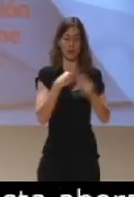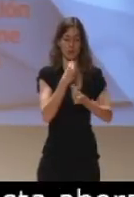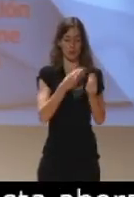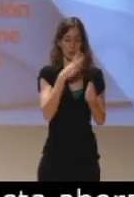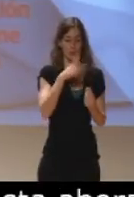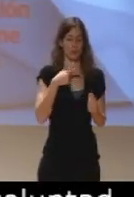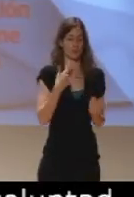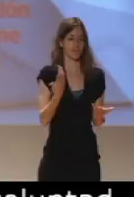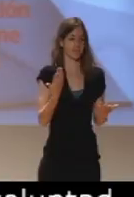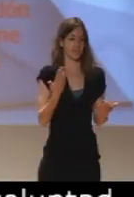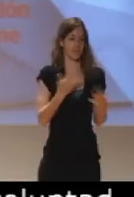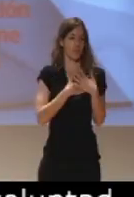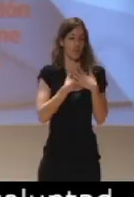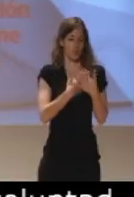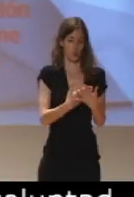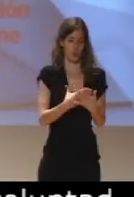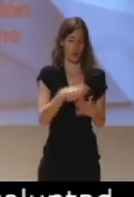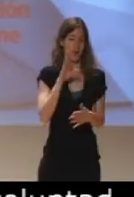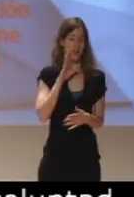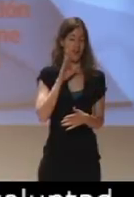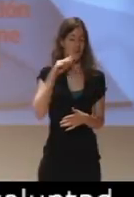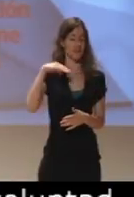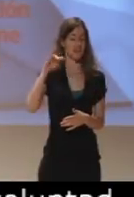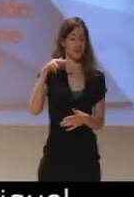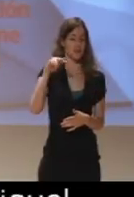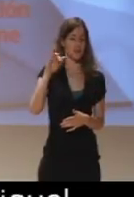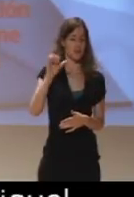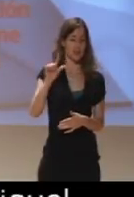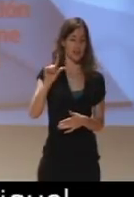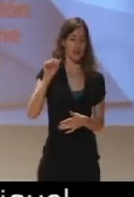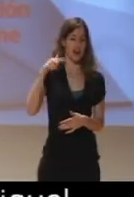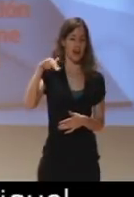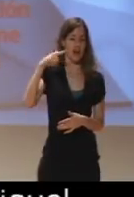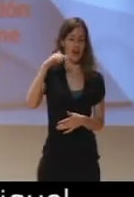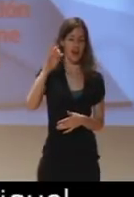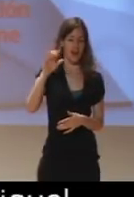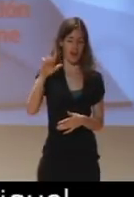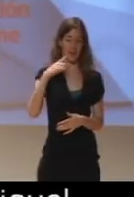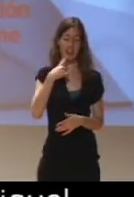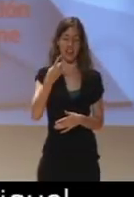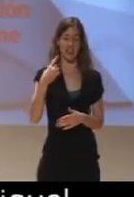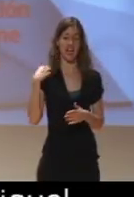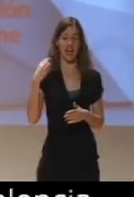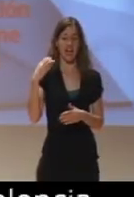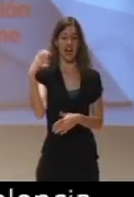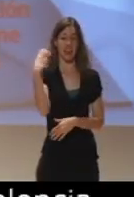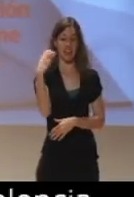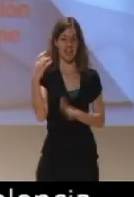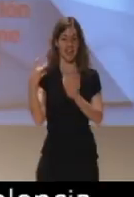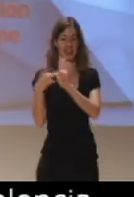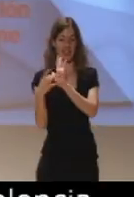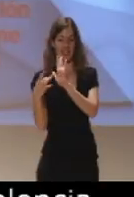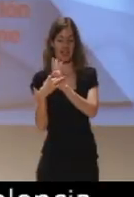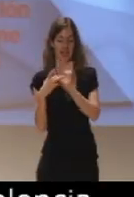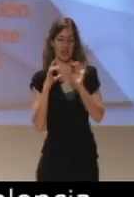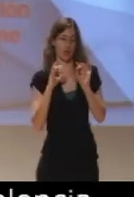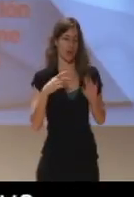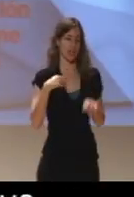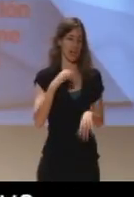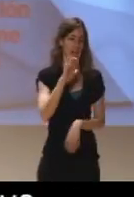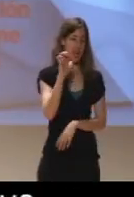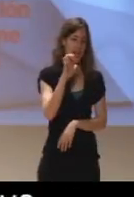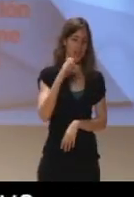that we have done it of our own accord. This C of quality, or the E of